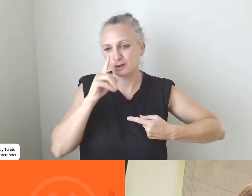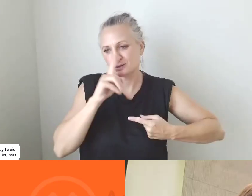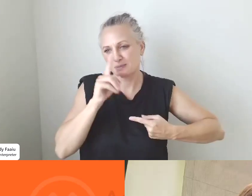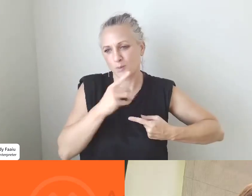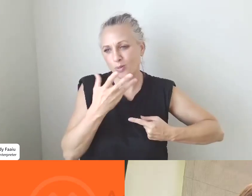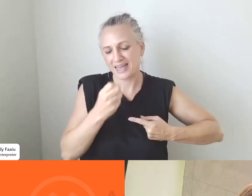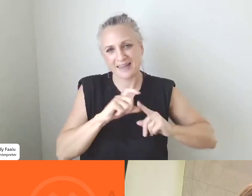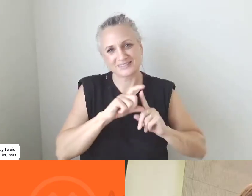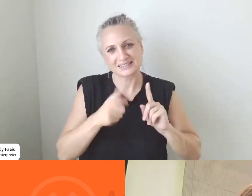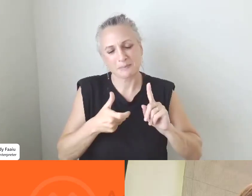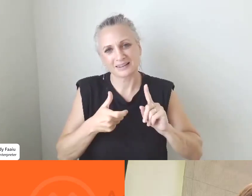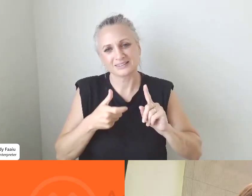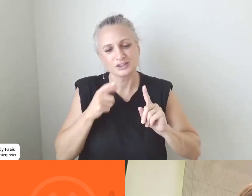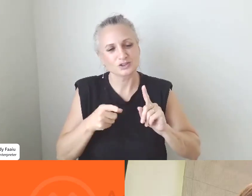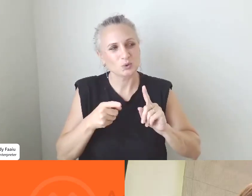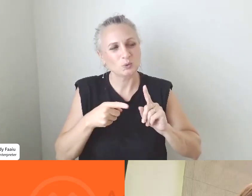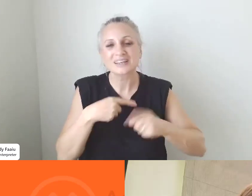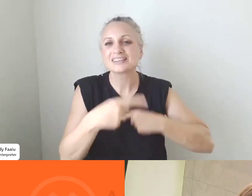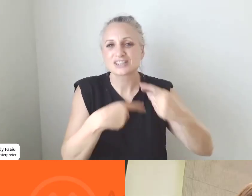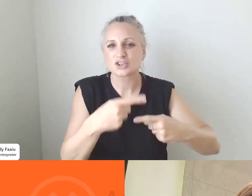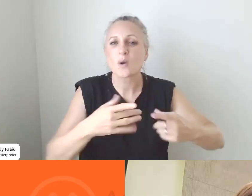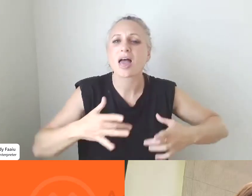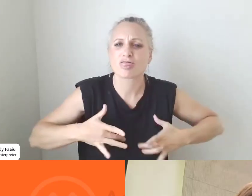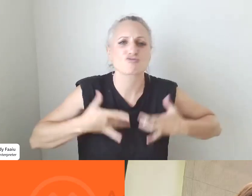and thrive in ways that were once